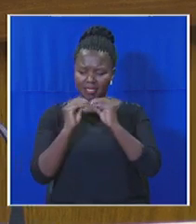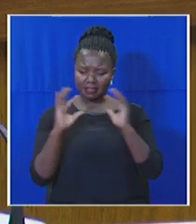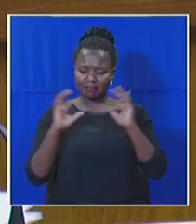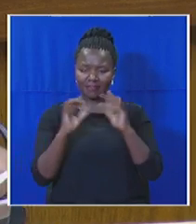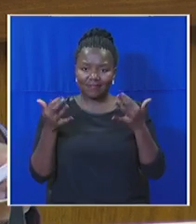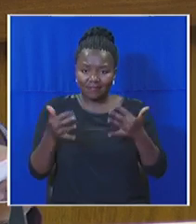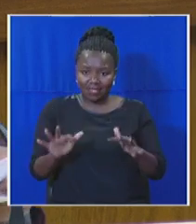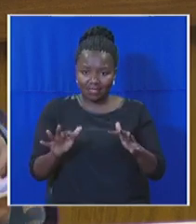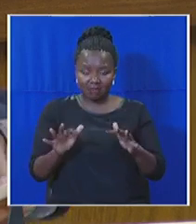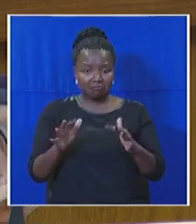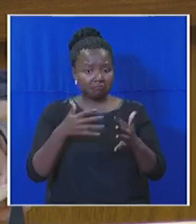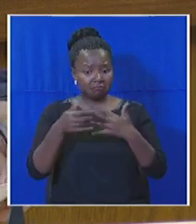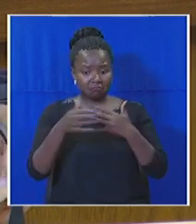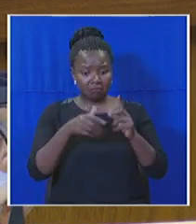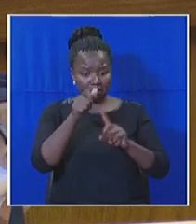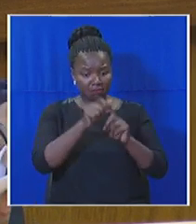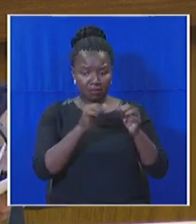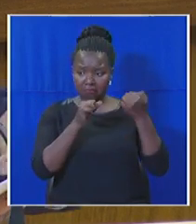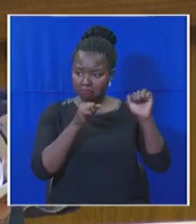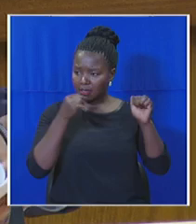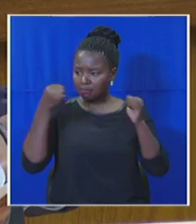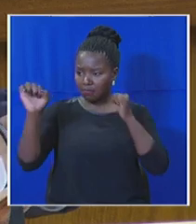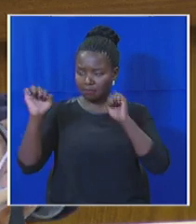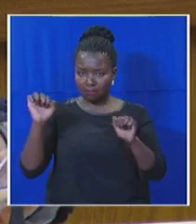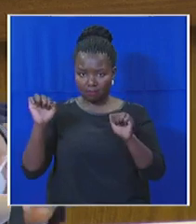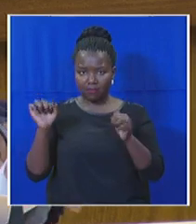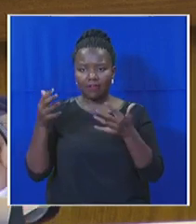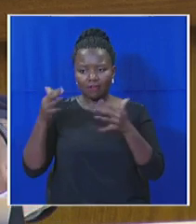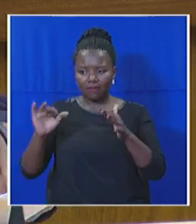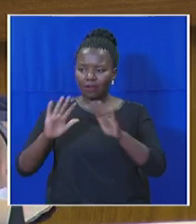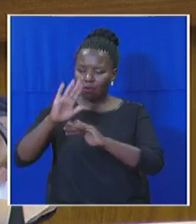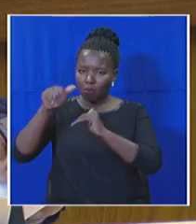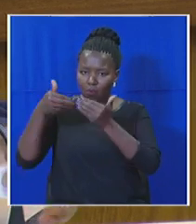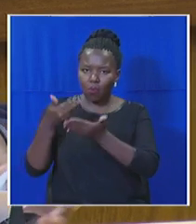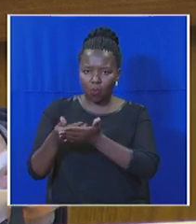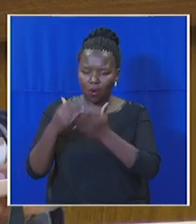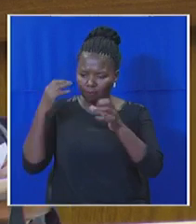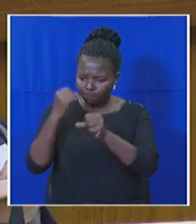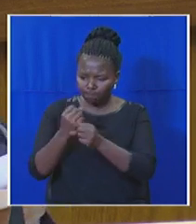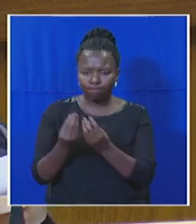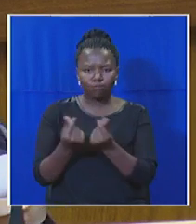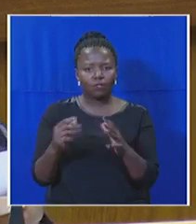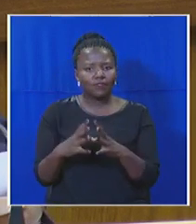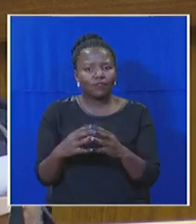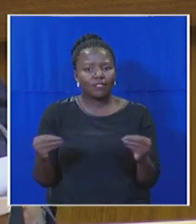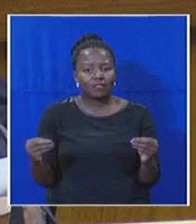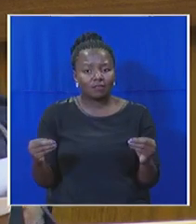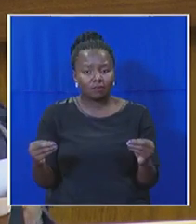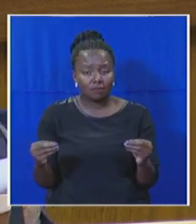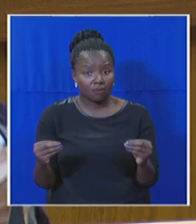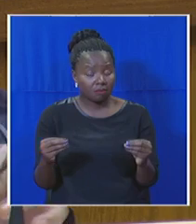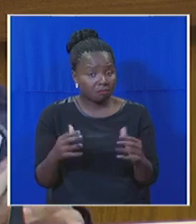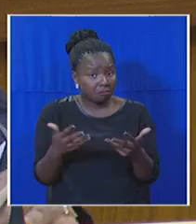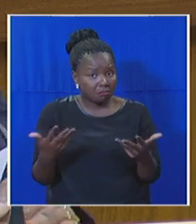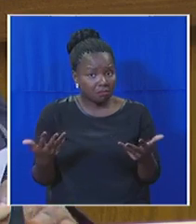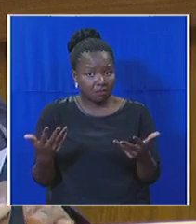objections raised were conclusively dealt with. No more than